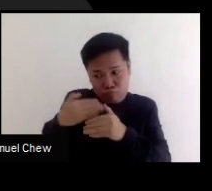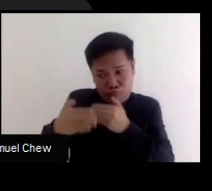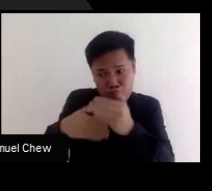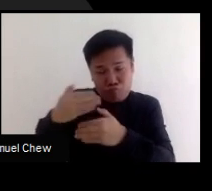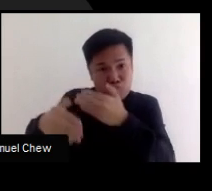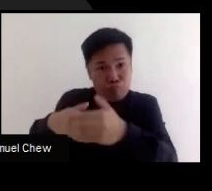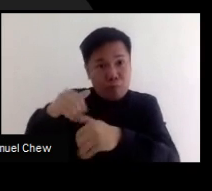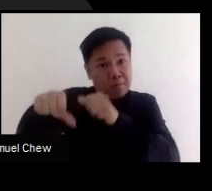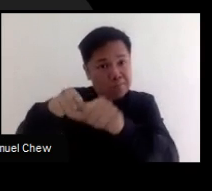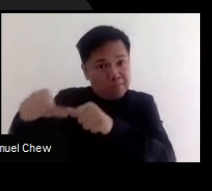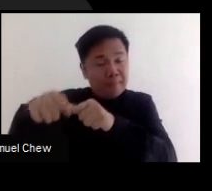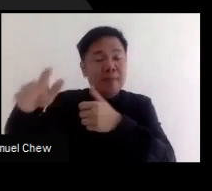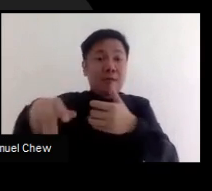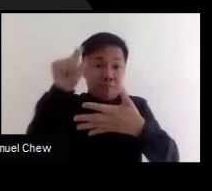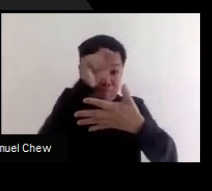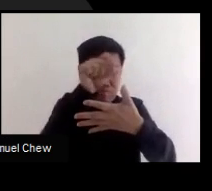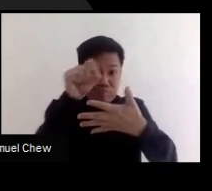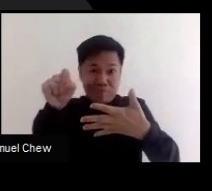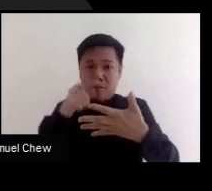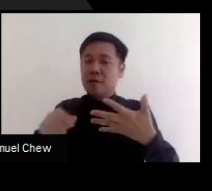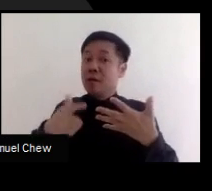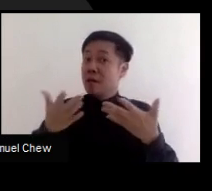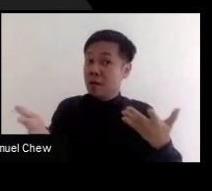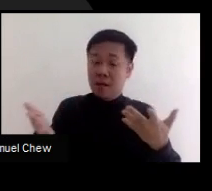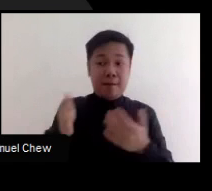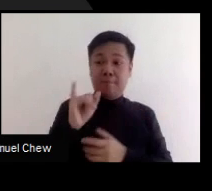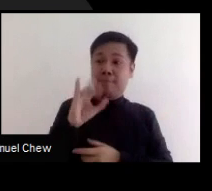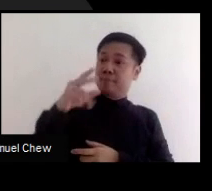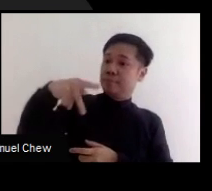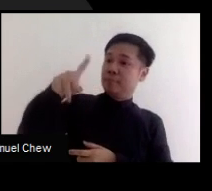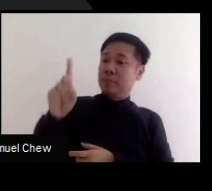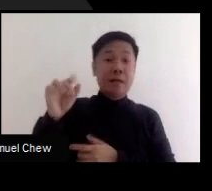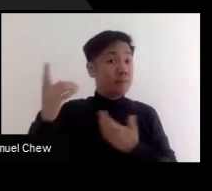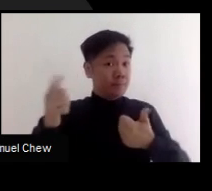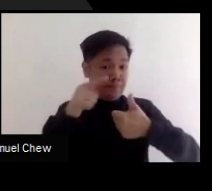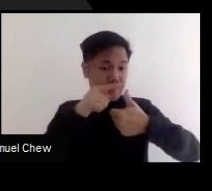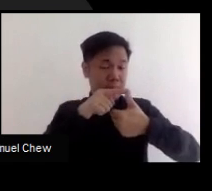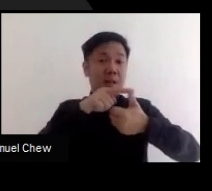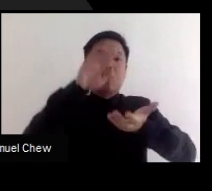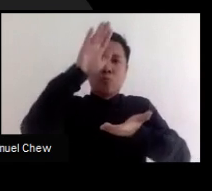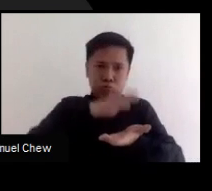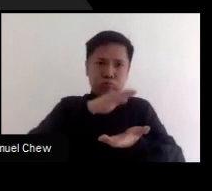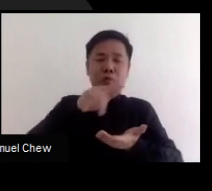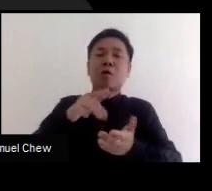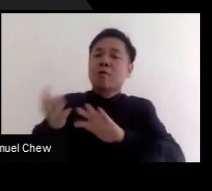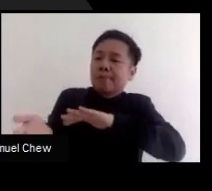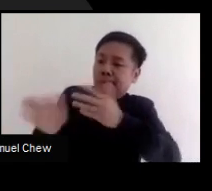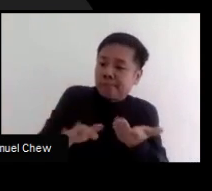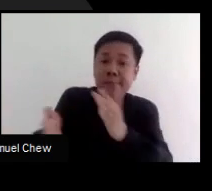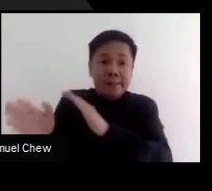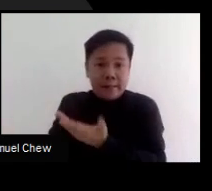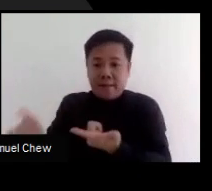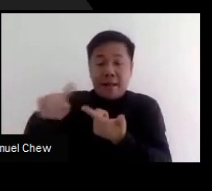framework on program action of ICPT, such as reduction of maternal mortality, vaccination coverage, and